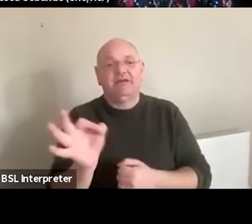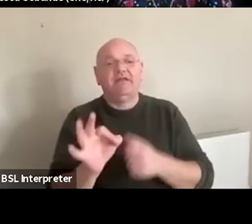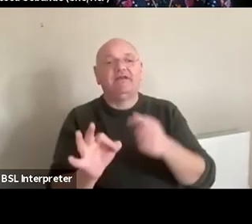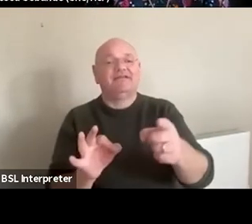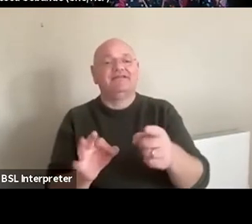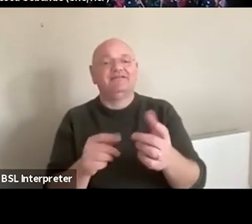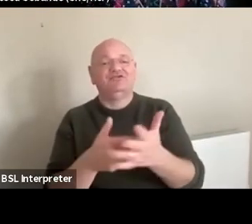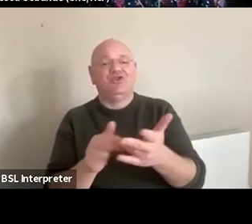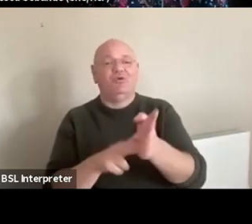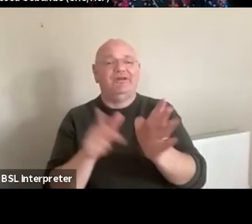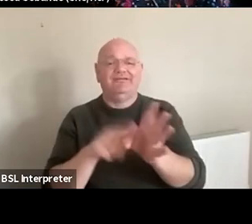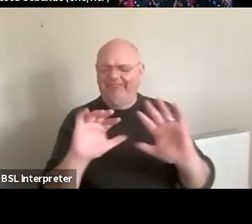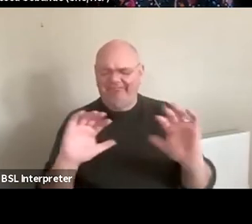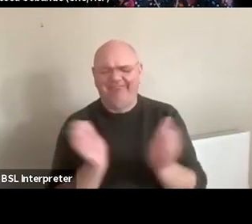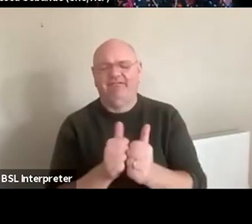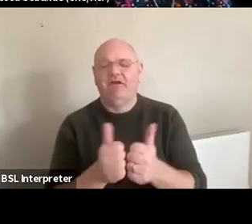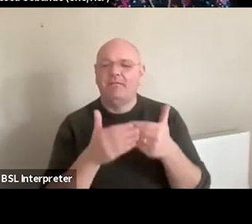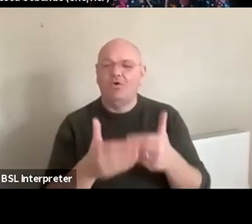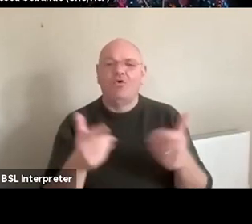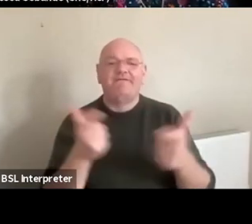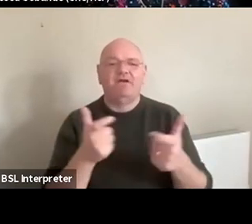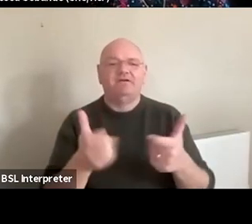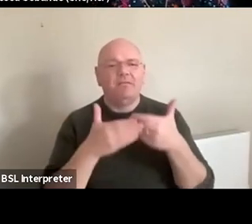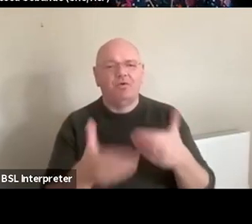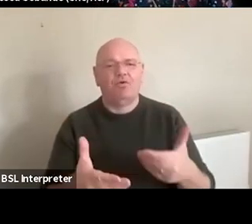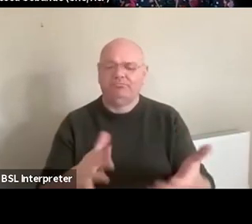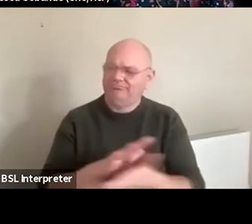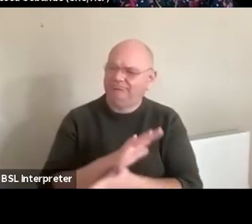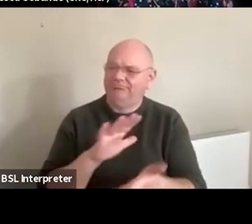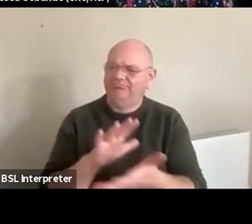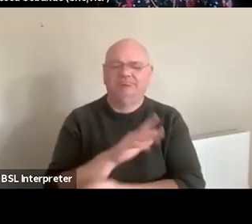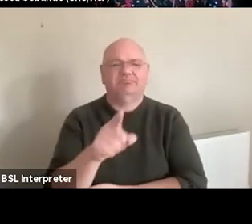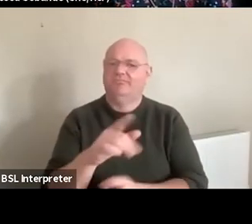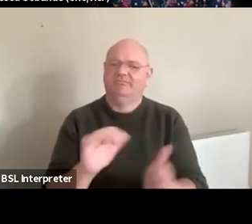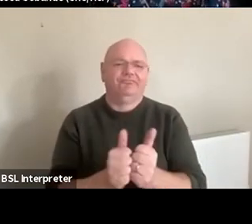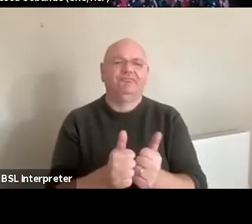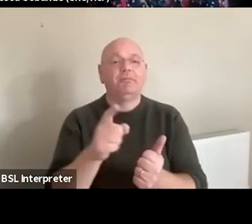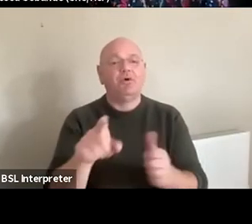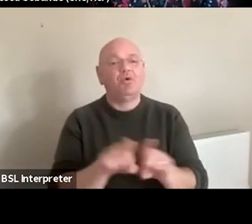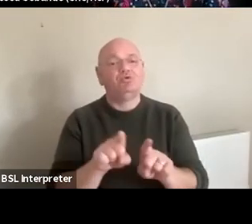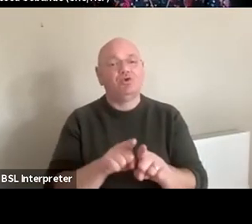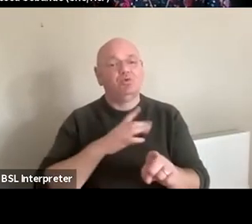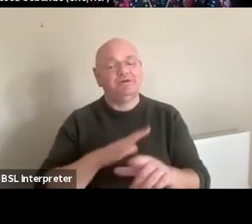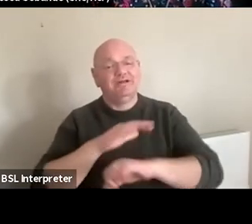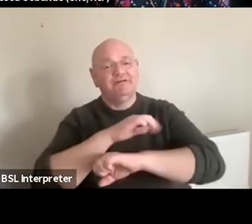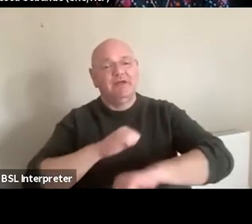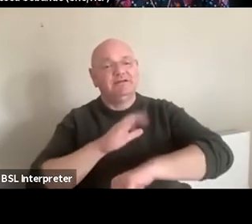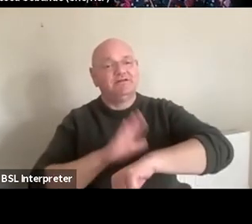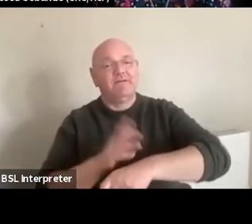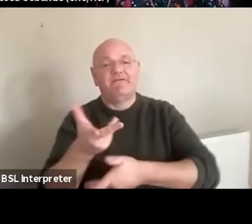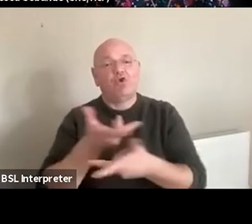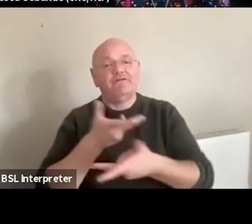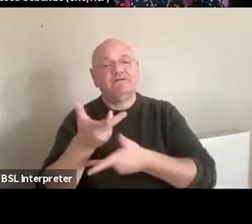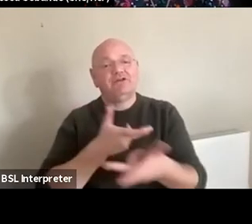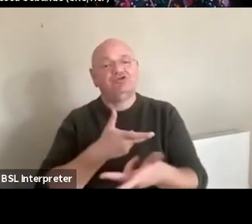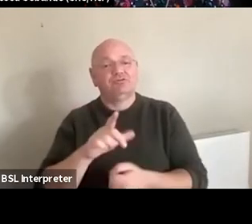more enjoyment in our, especially in our local communities and things like that. I think what I mean is that there has to be space for conversation about what is it, what were the drivers that led